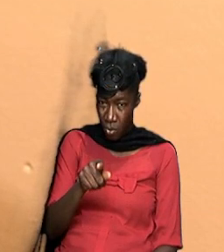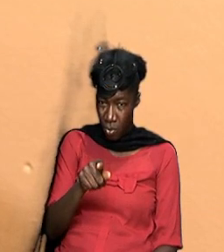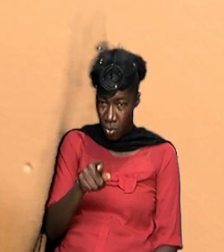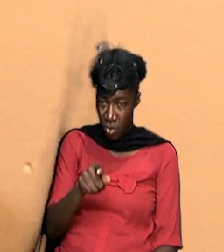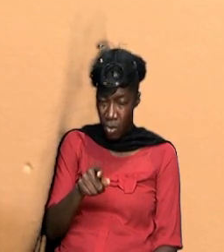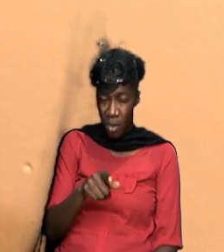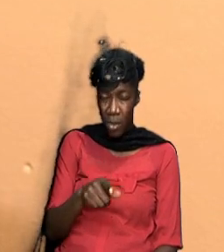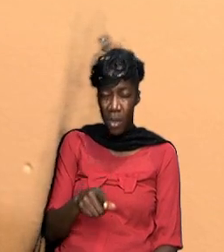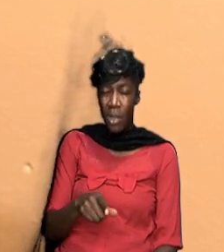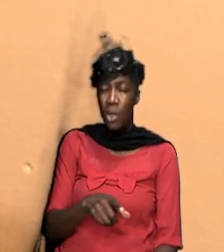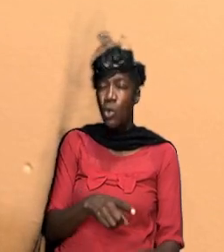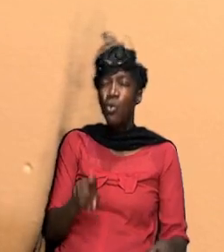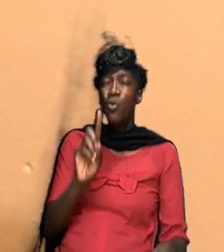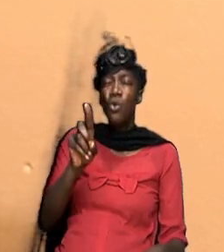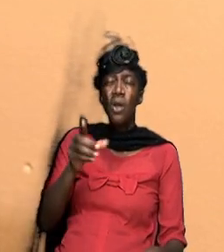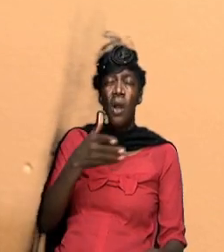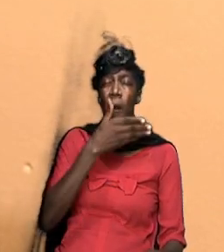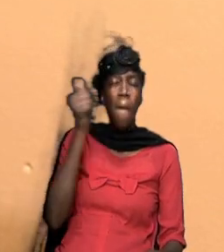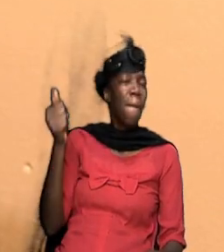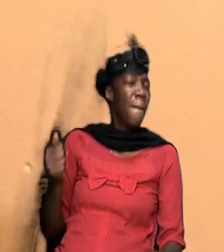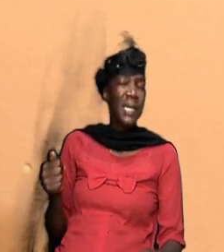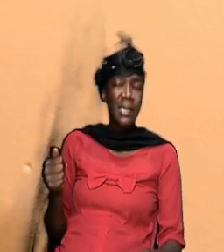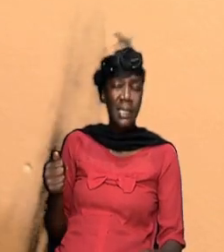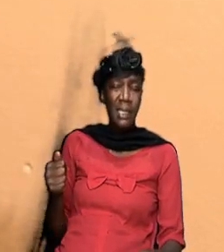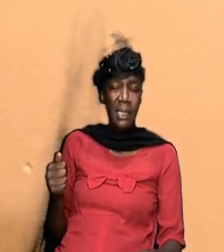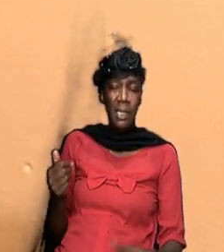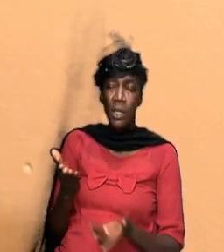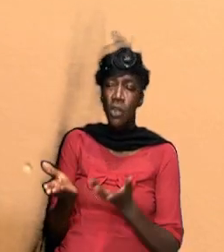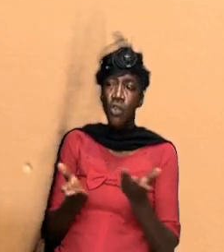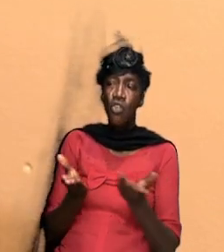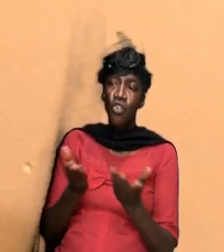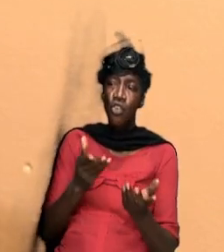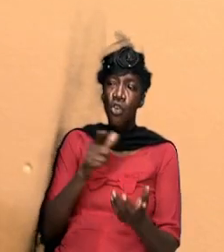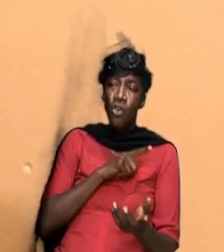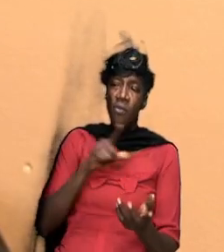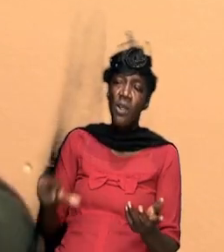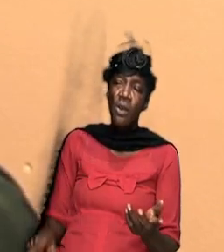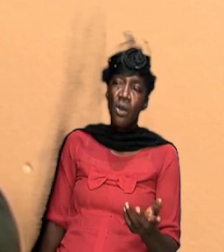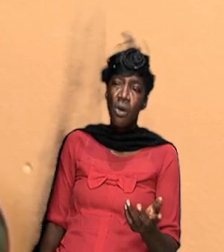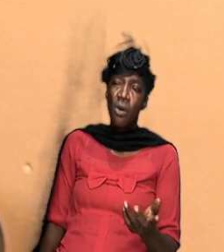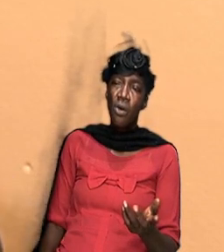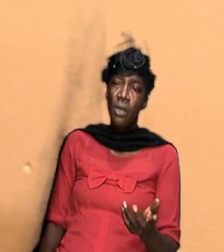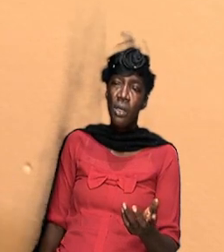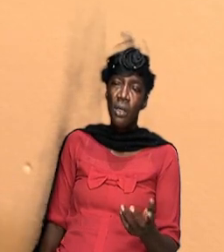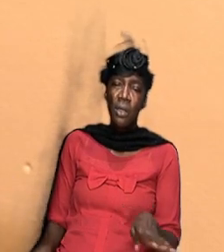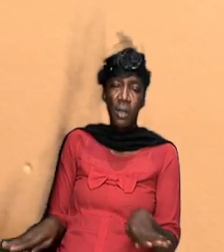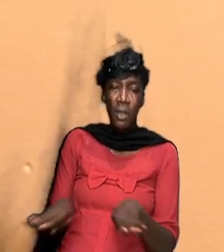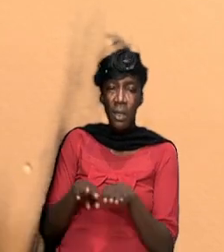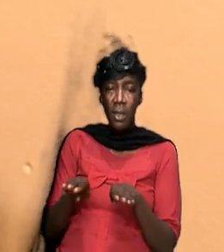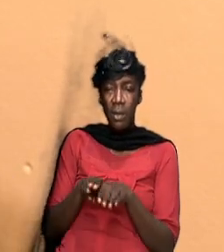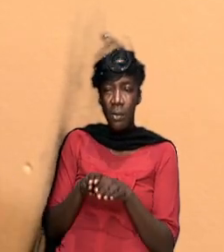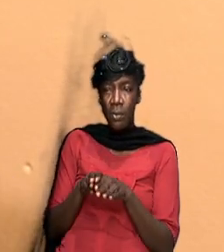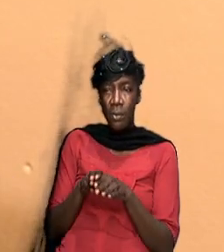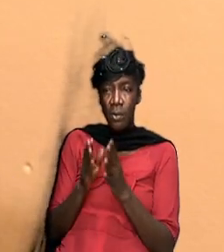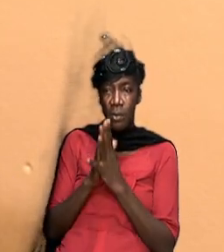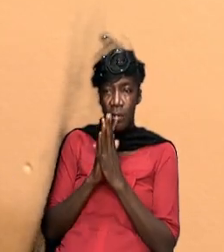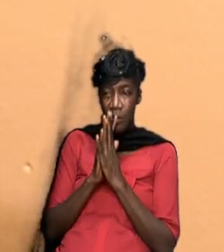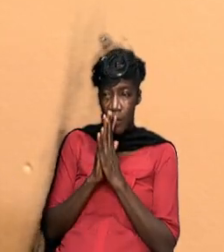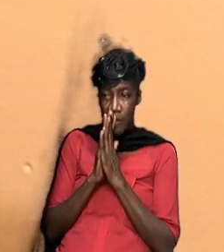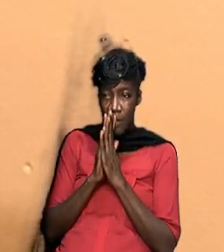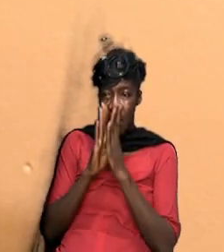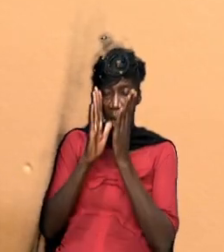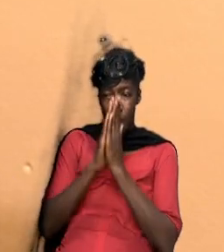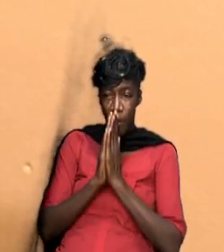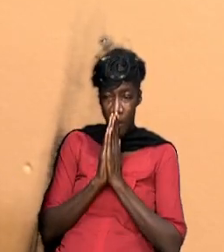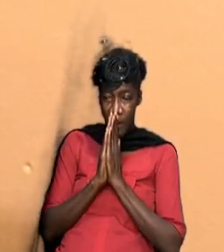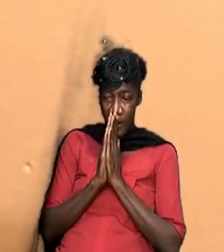going to do your very best to serve the Lord. As we close, let me just close off in